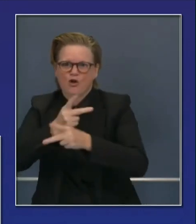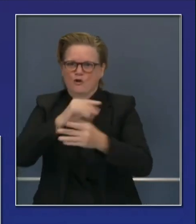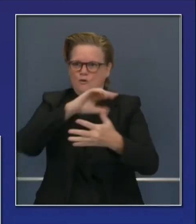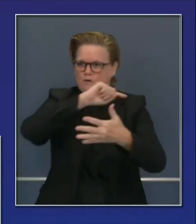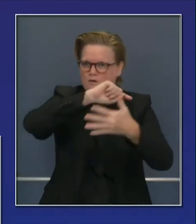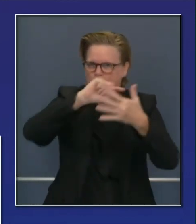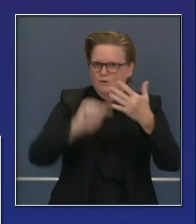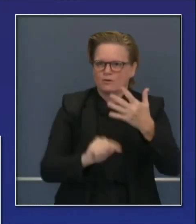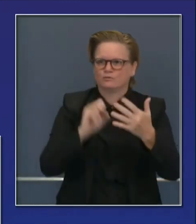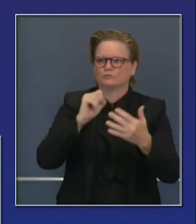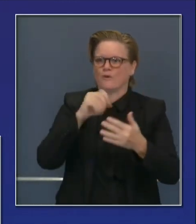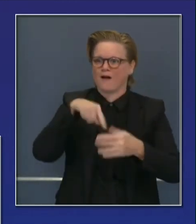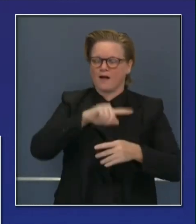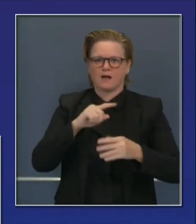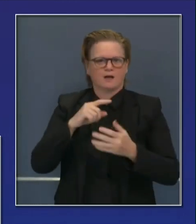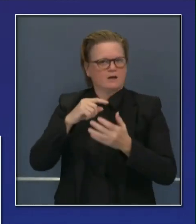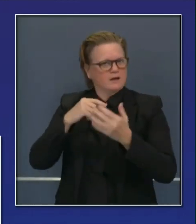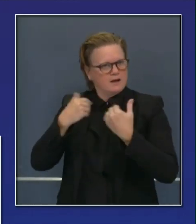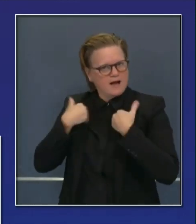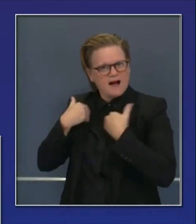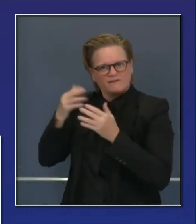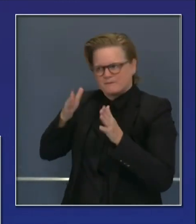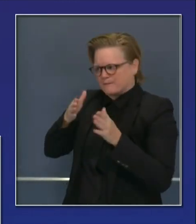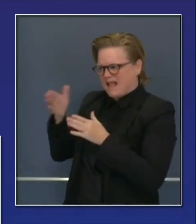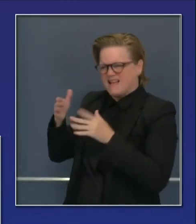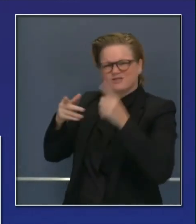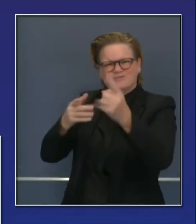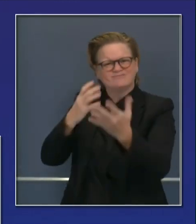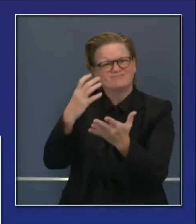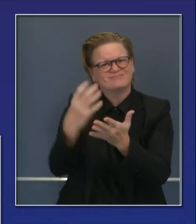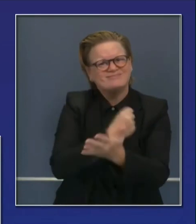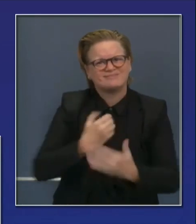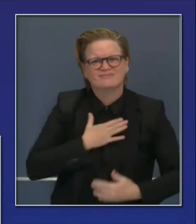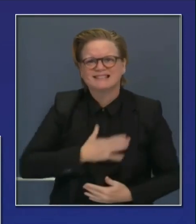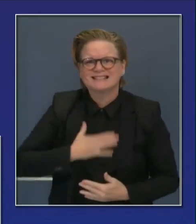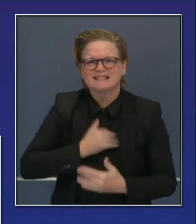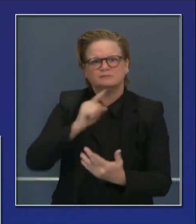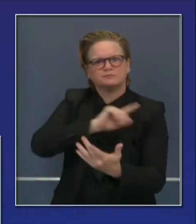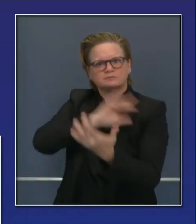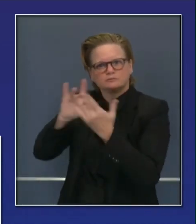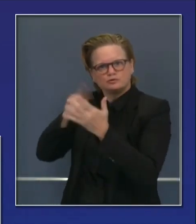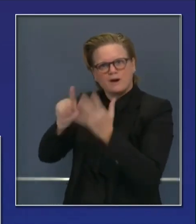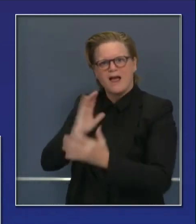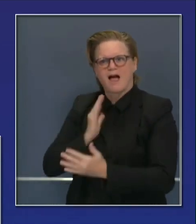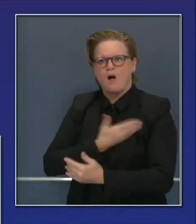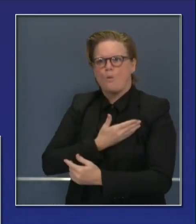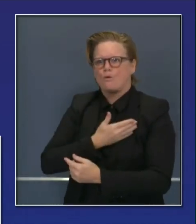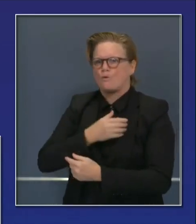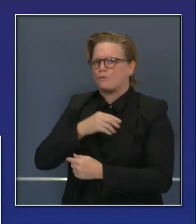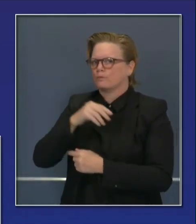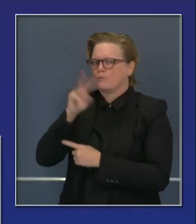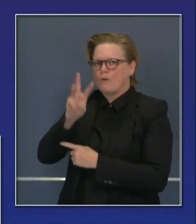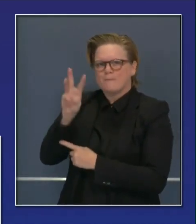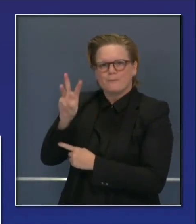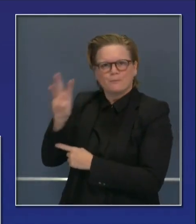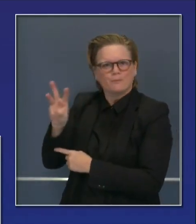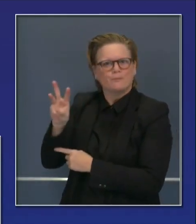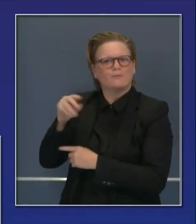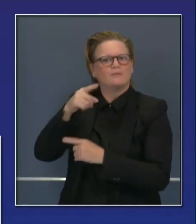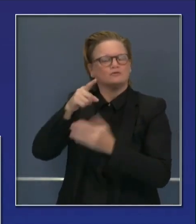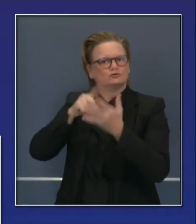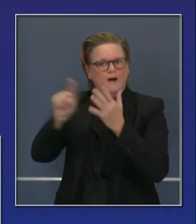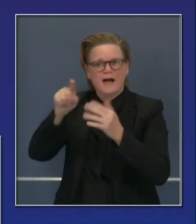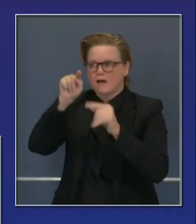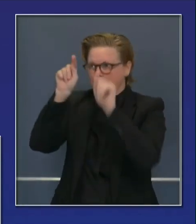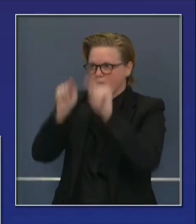take advantage of these programs. These programs are only as good as they are available and people are knowledgeable